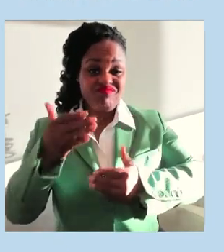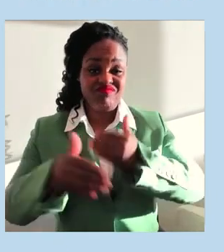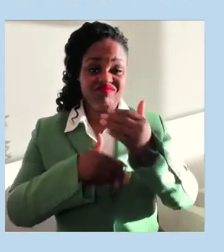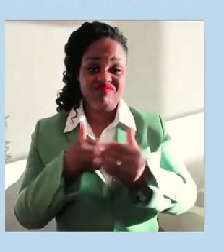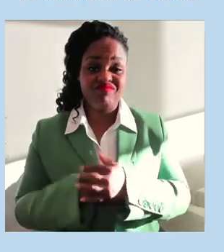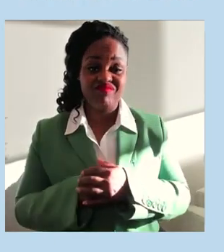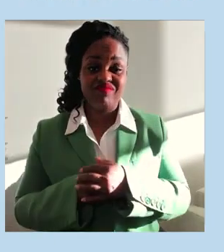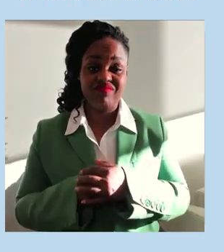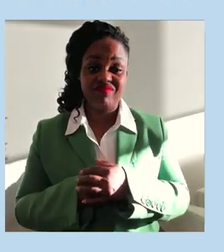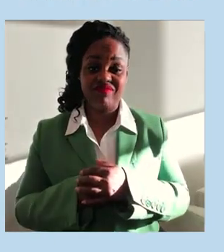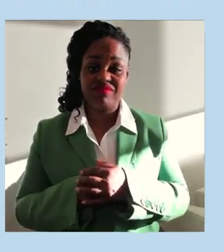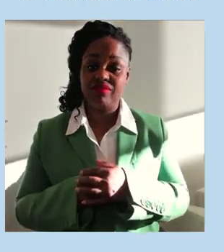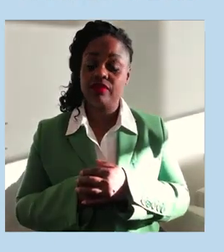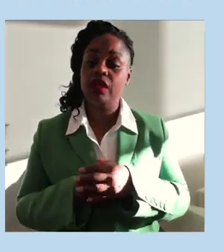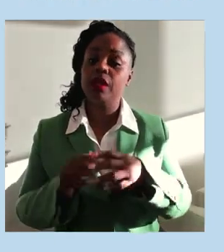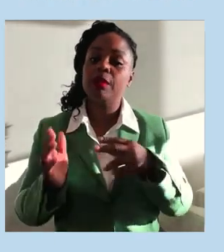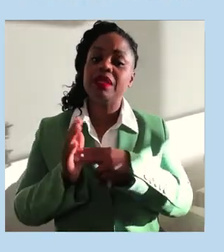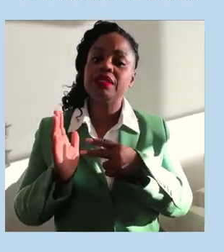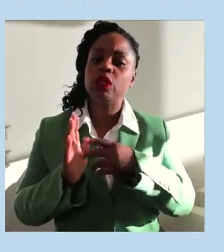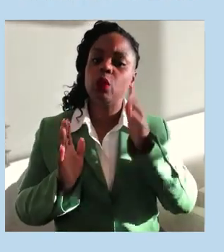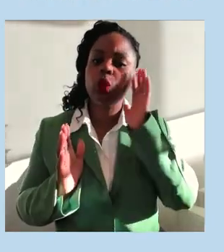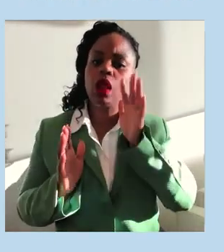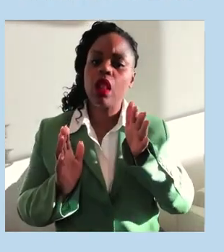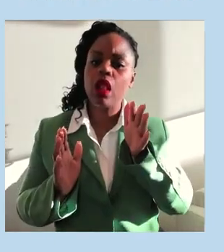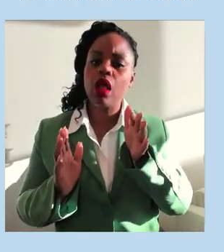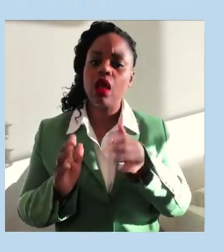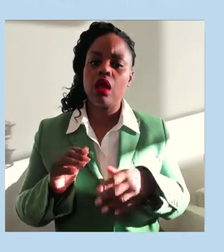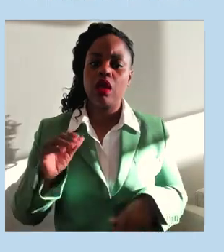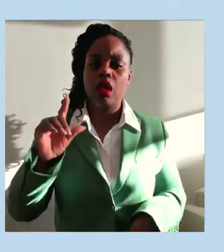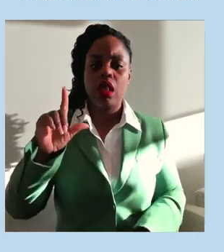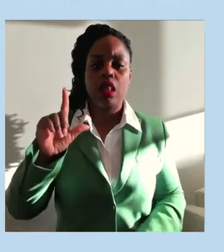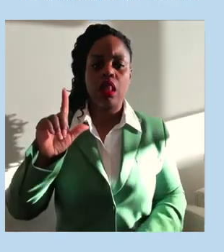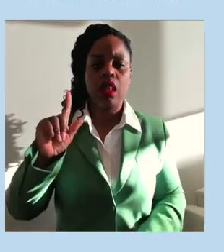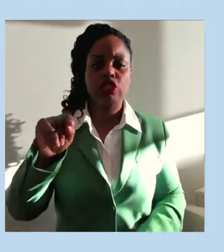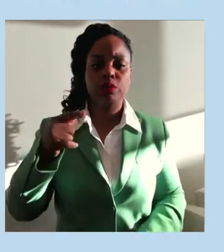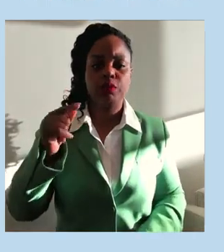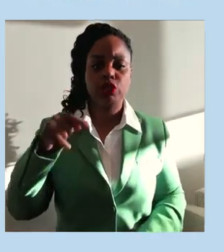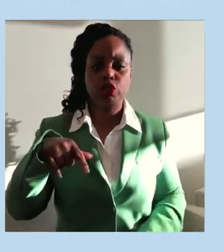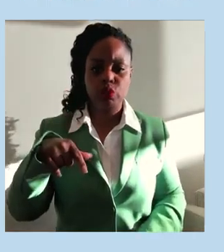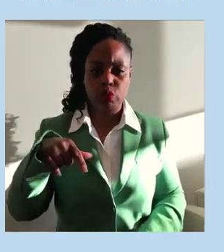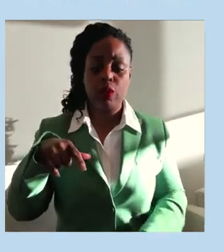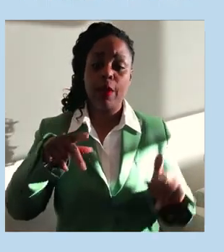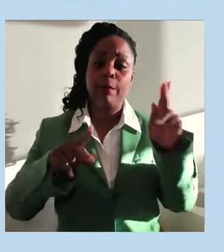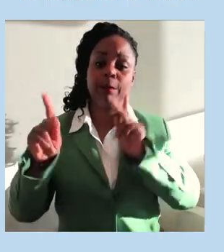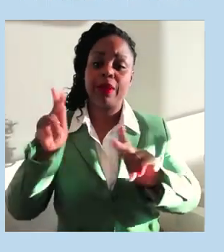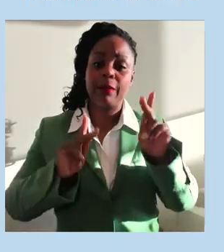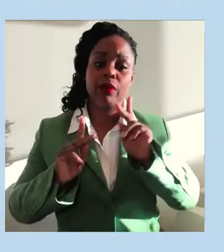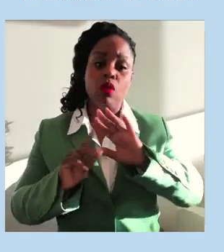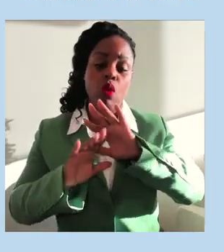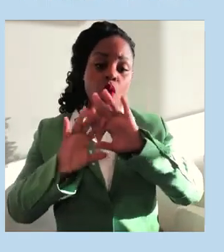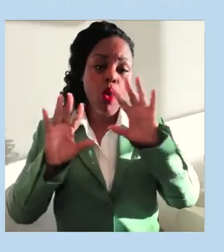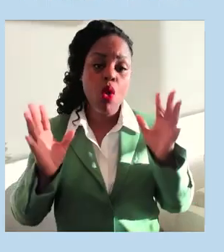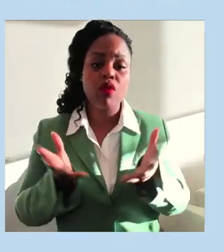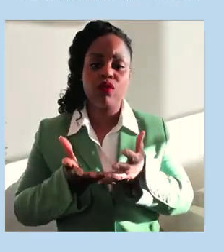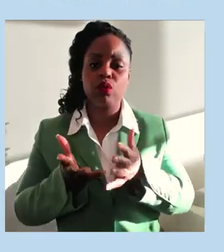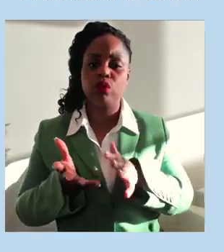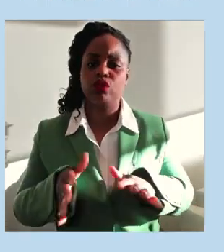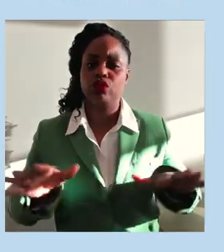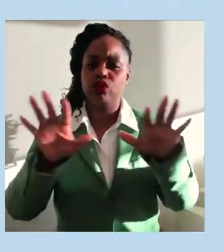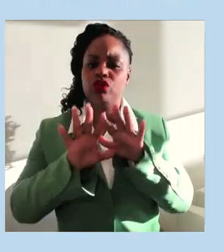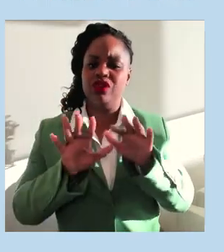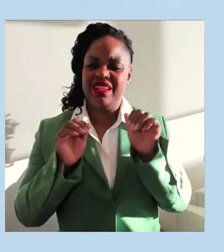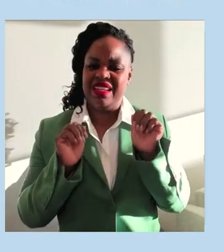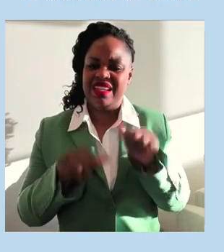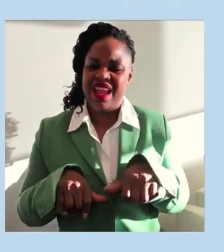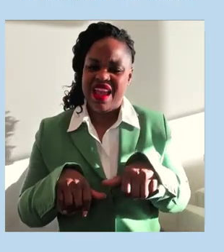people around the world, and it will help us unlock opportunities for more women to pursue good jobs, advance their